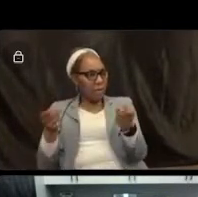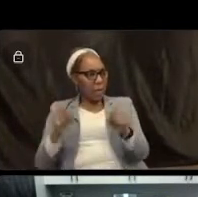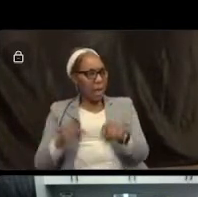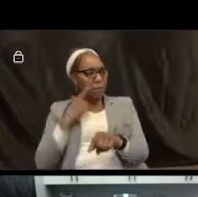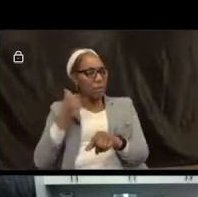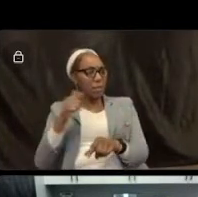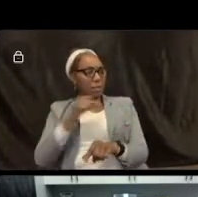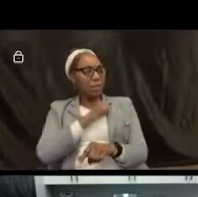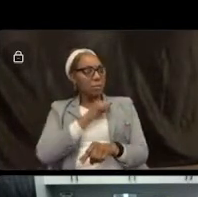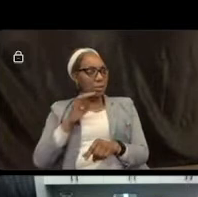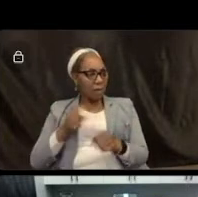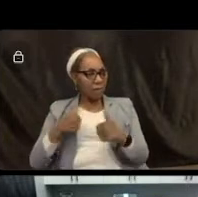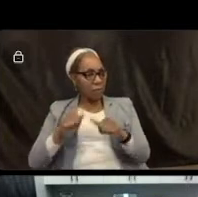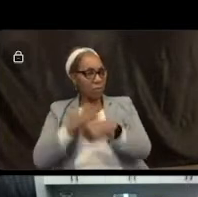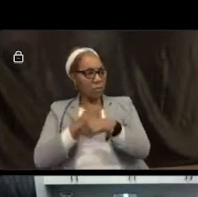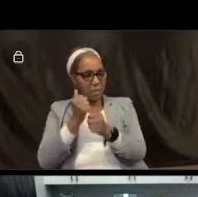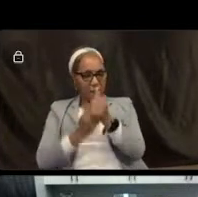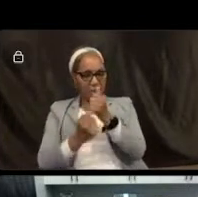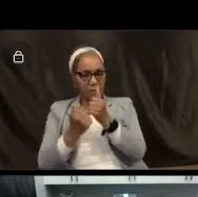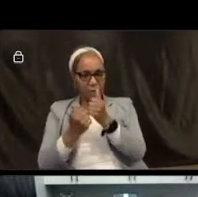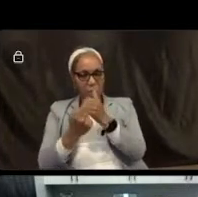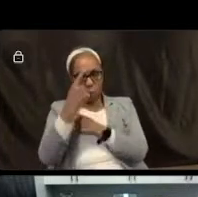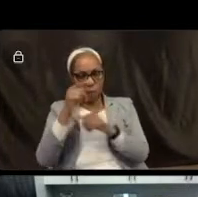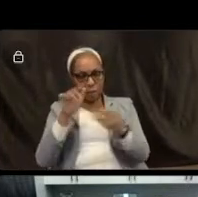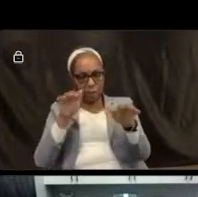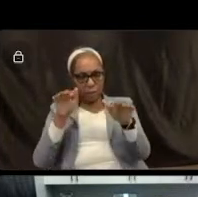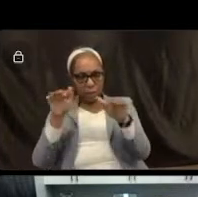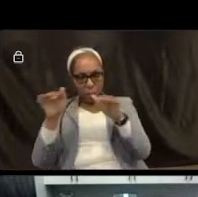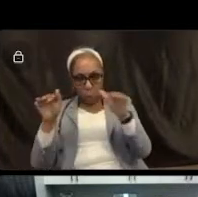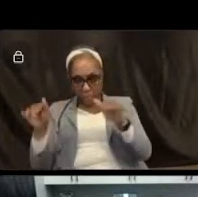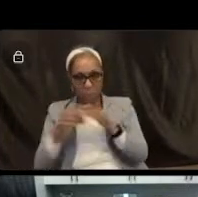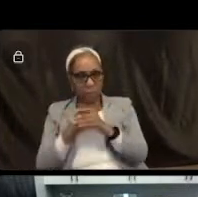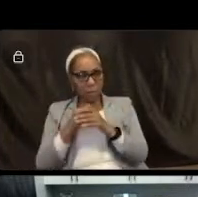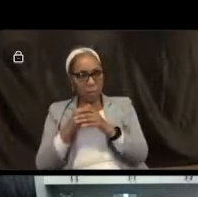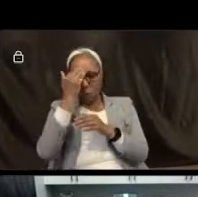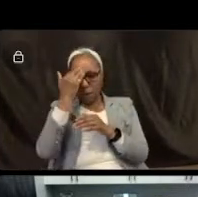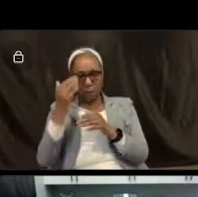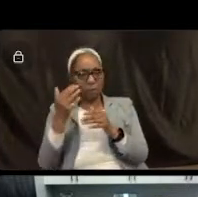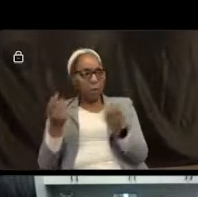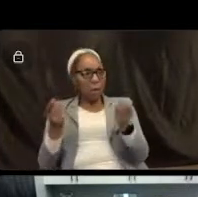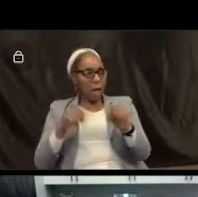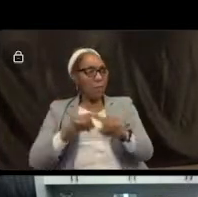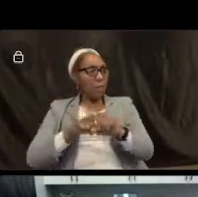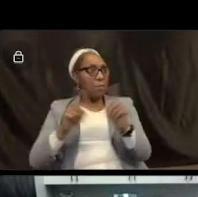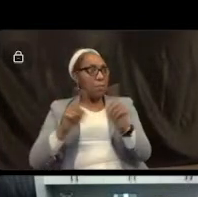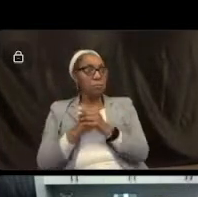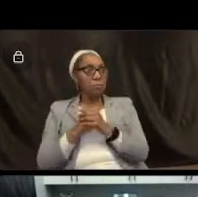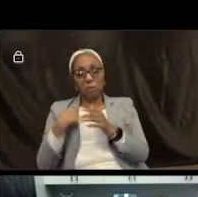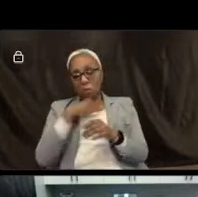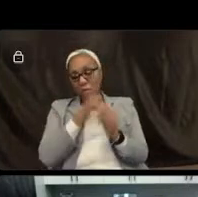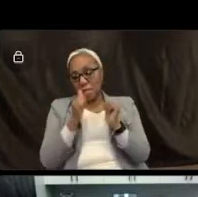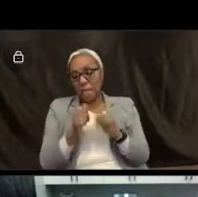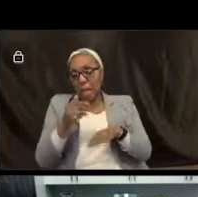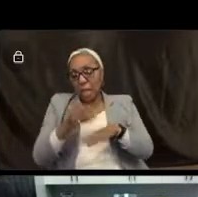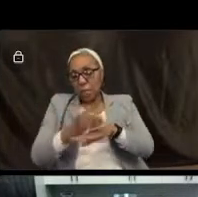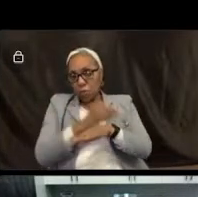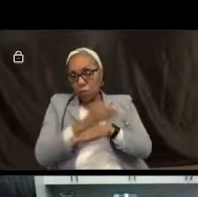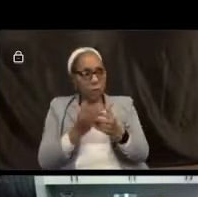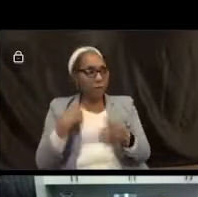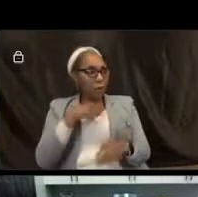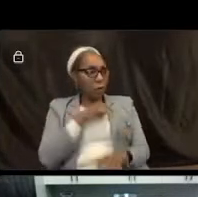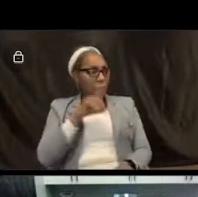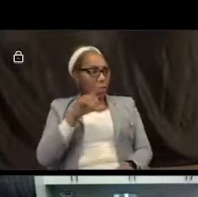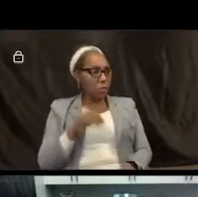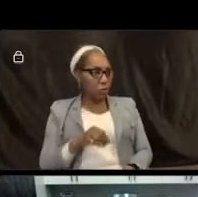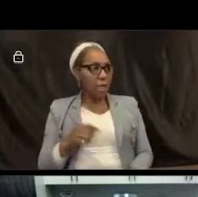and we try to make everybody aware of stuff that's happening. But there's definitely room for improvement on anything that we do.